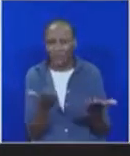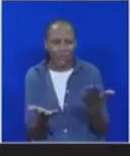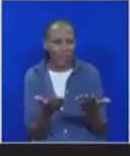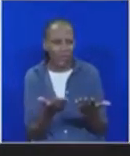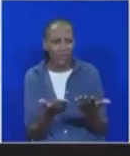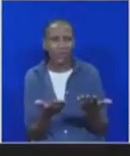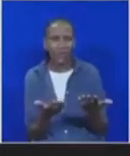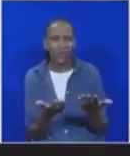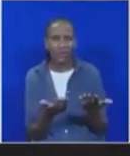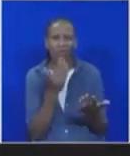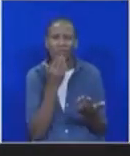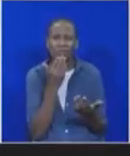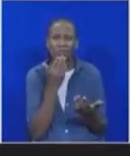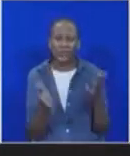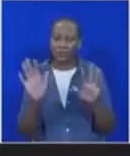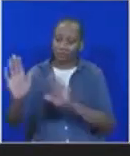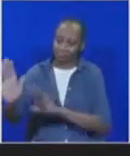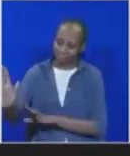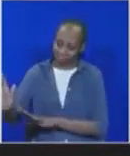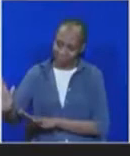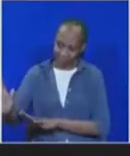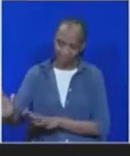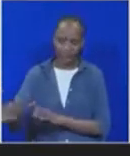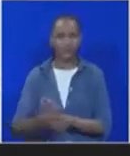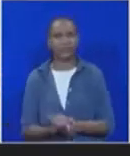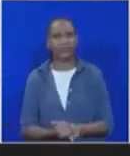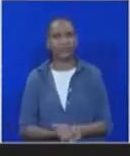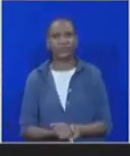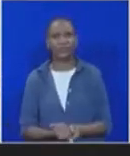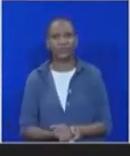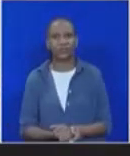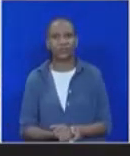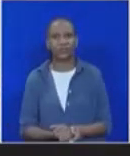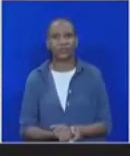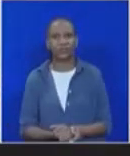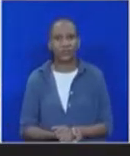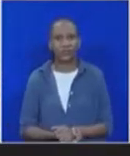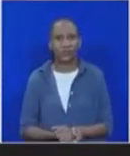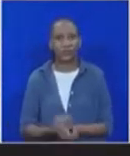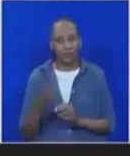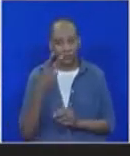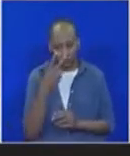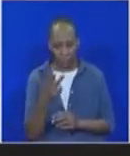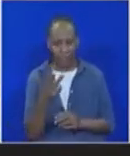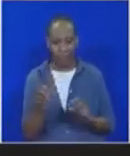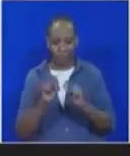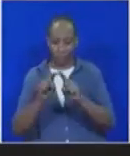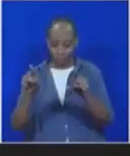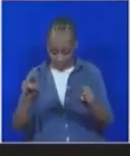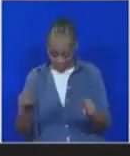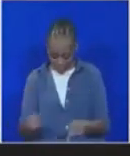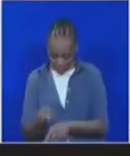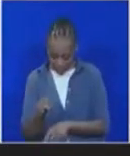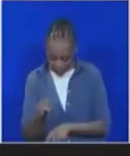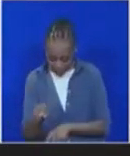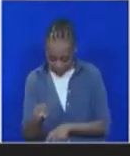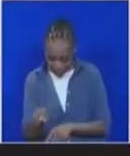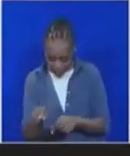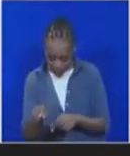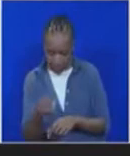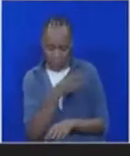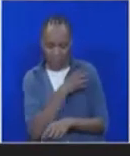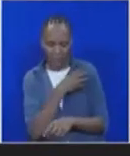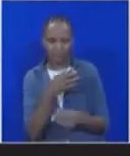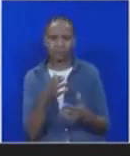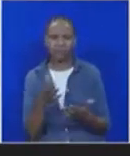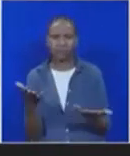exactly Honourable the Deputy Matiase, Minister of Public Works? We've noted that on the screen another Deputy Can you answer